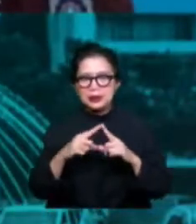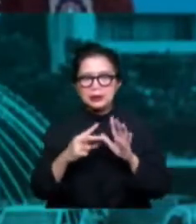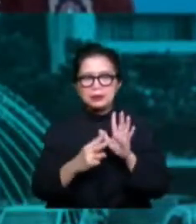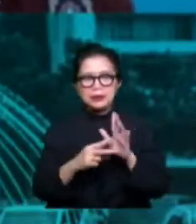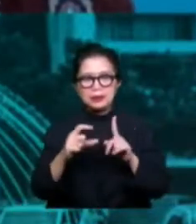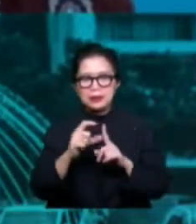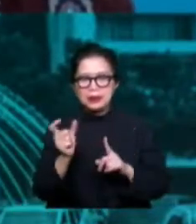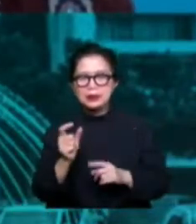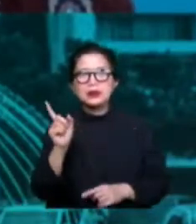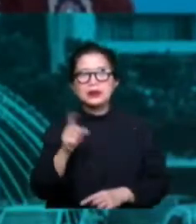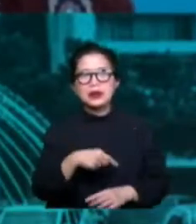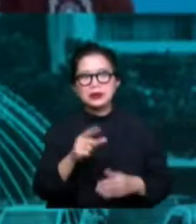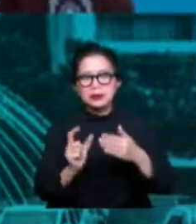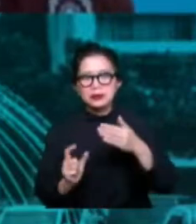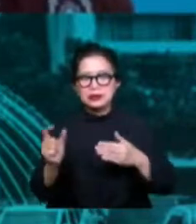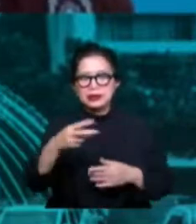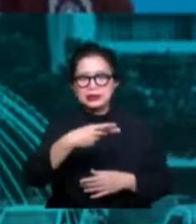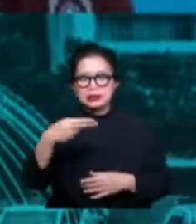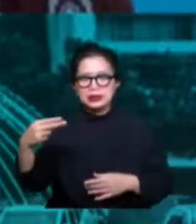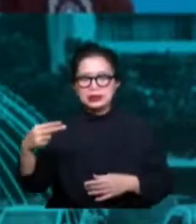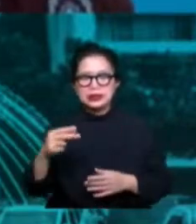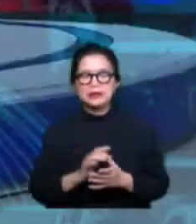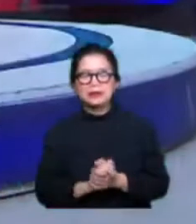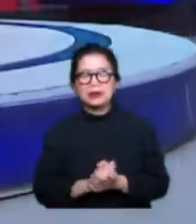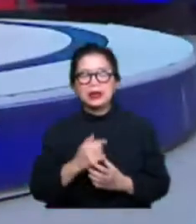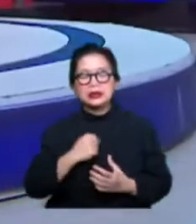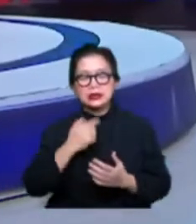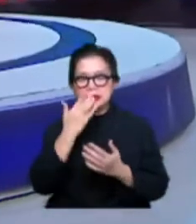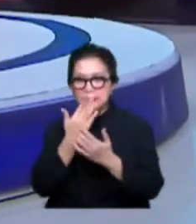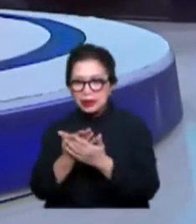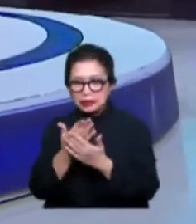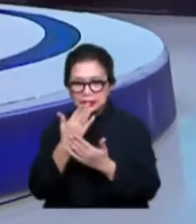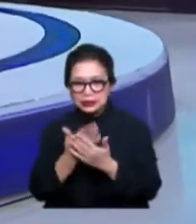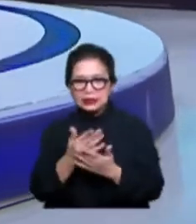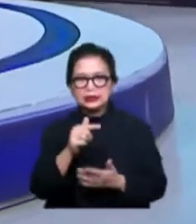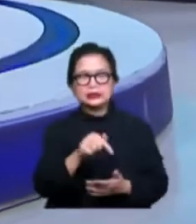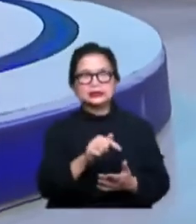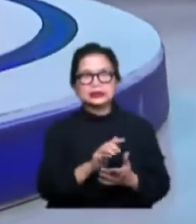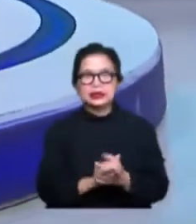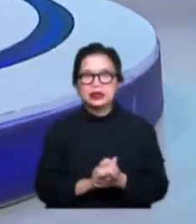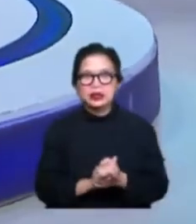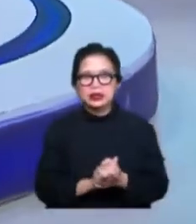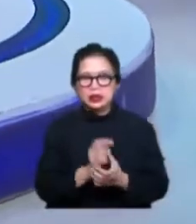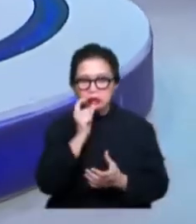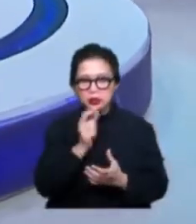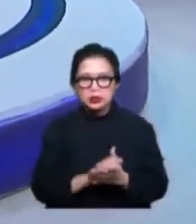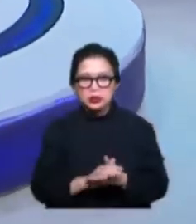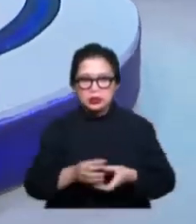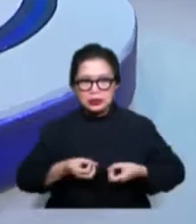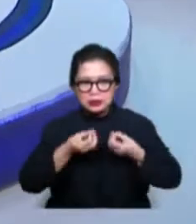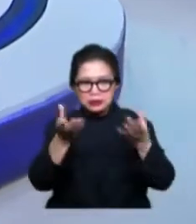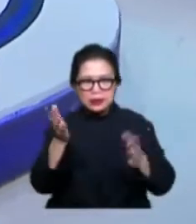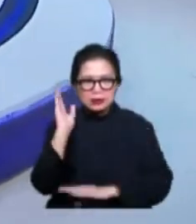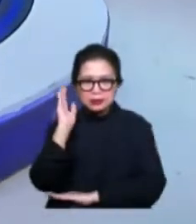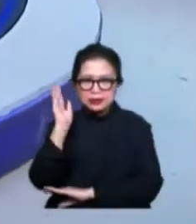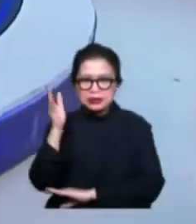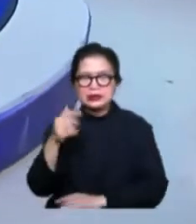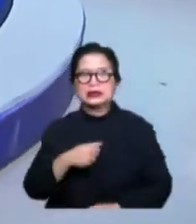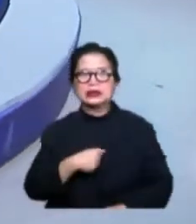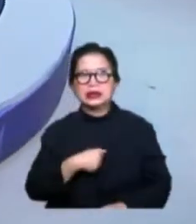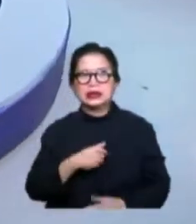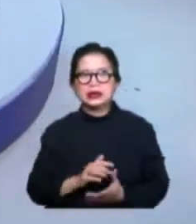thank for this opportunity to convey presentation regarding the importance of improving urban health